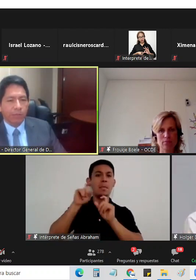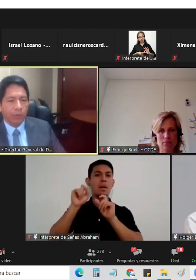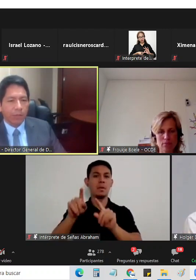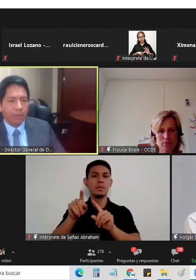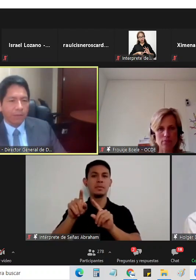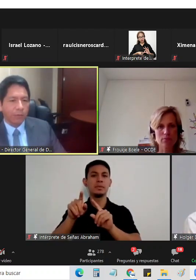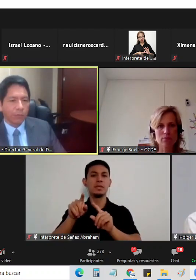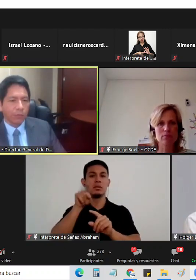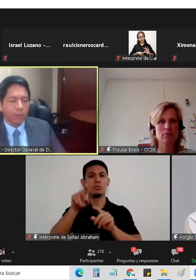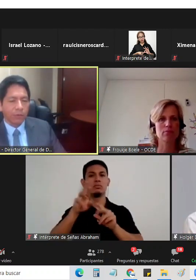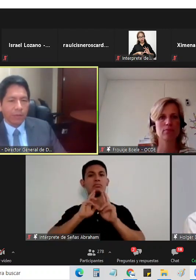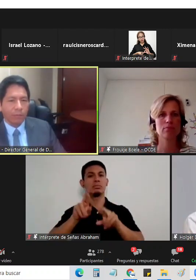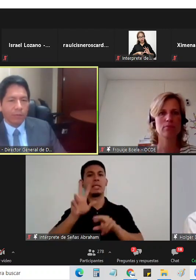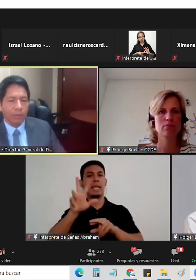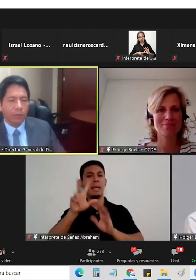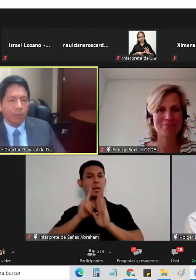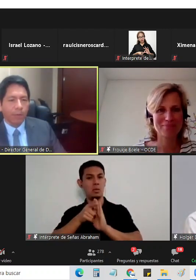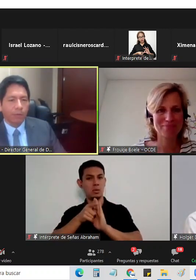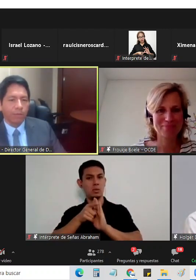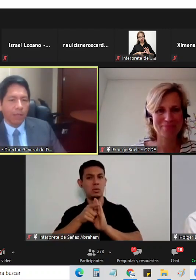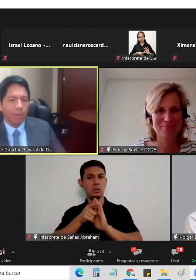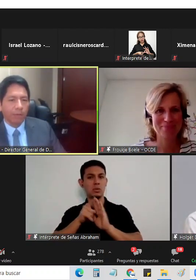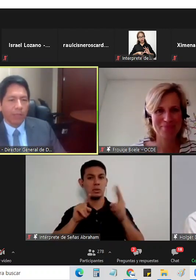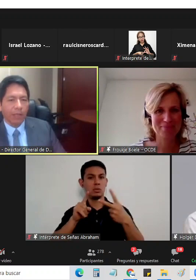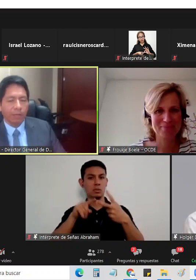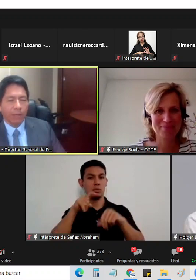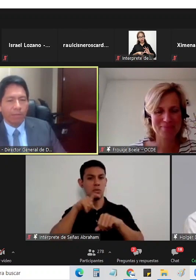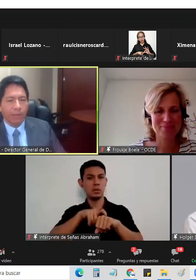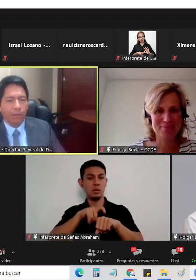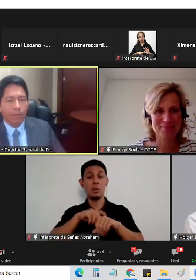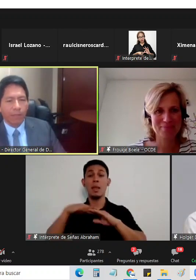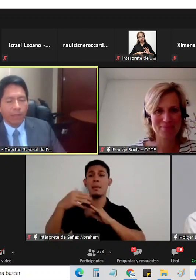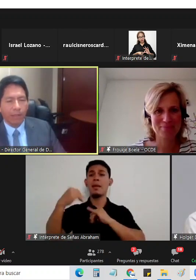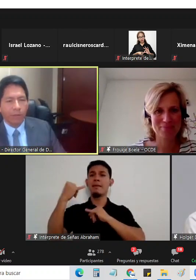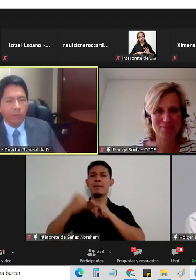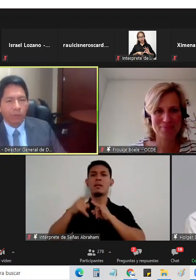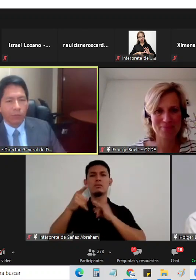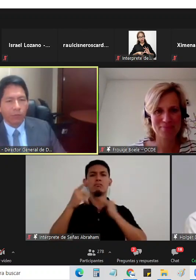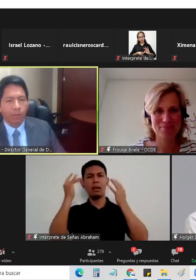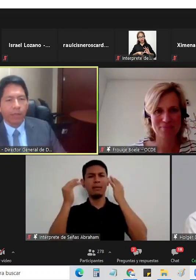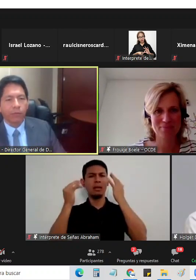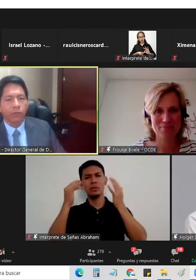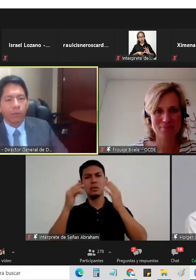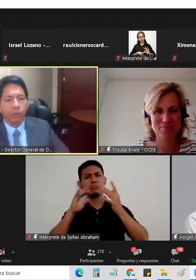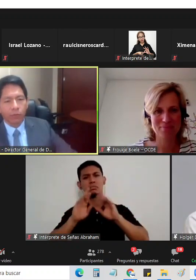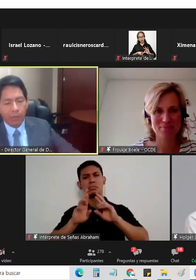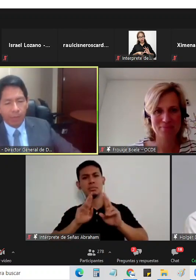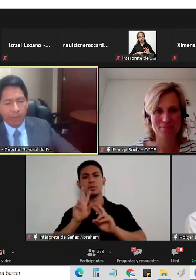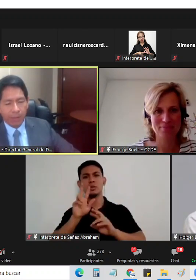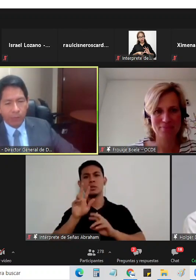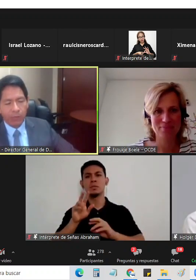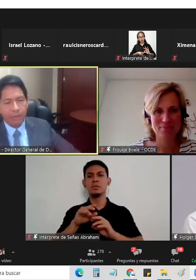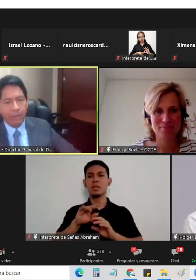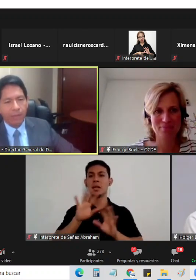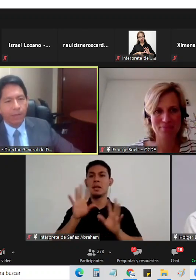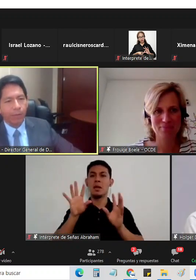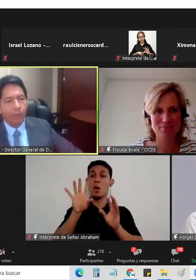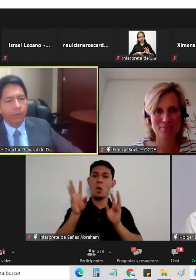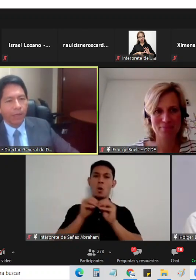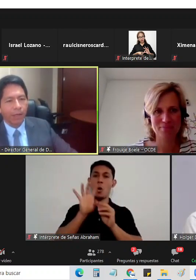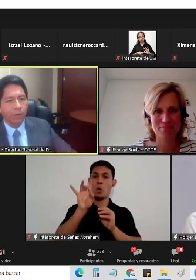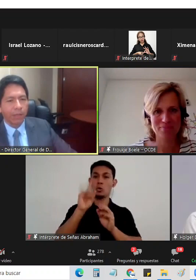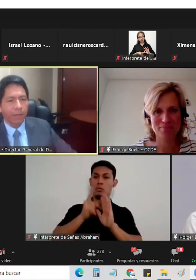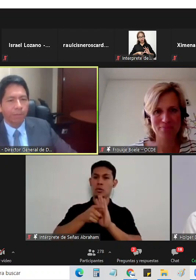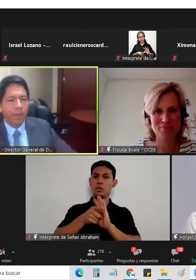participants uh that is going to be responded in in three minutes and finally some final reflection so in eight